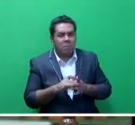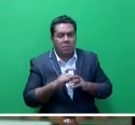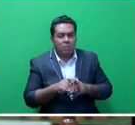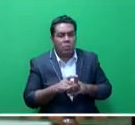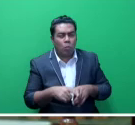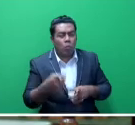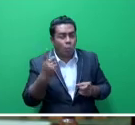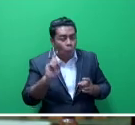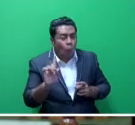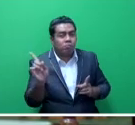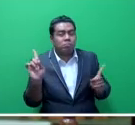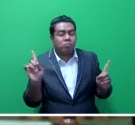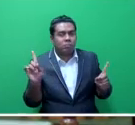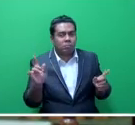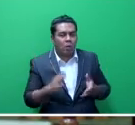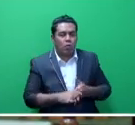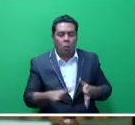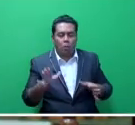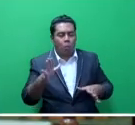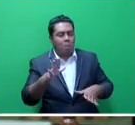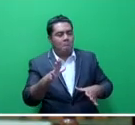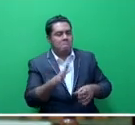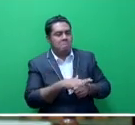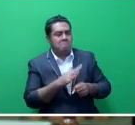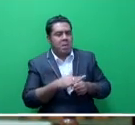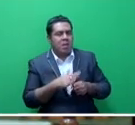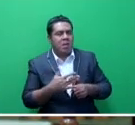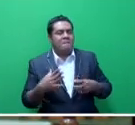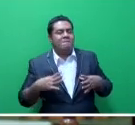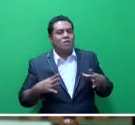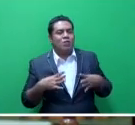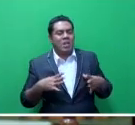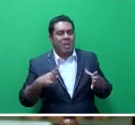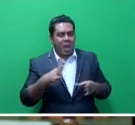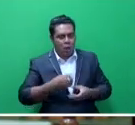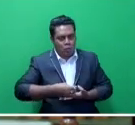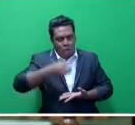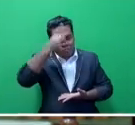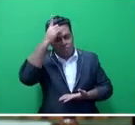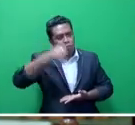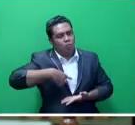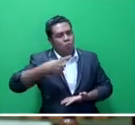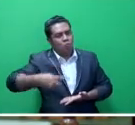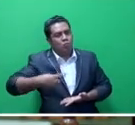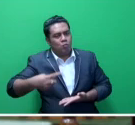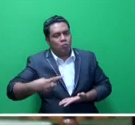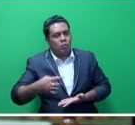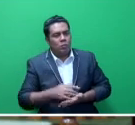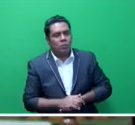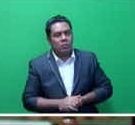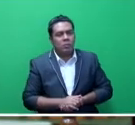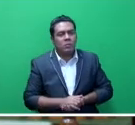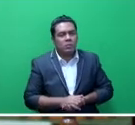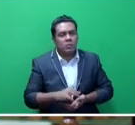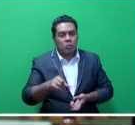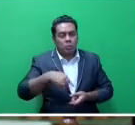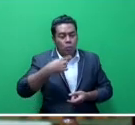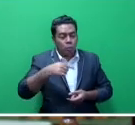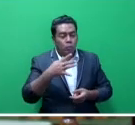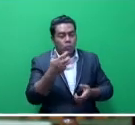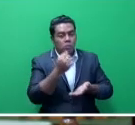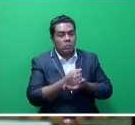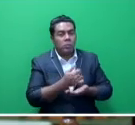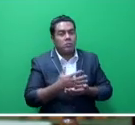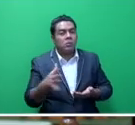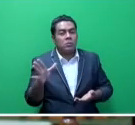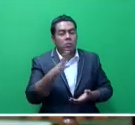but the choice to maintain free education wasn't a choice at all. It was a non-negotiable necessity. And we will continue to ensure that every